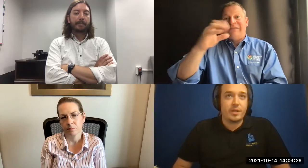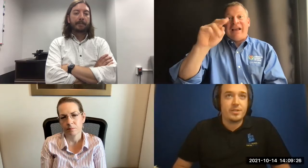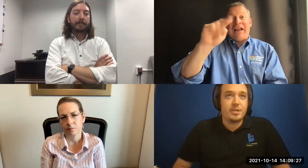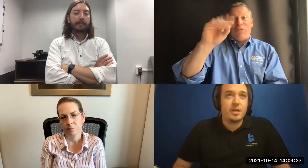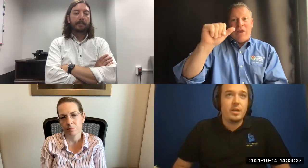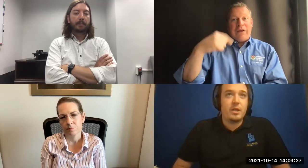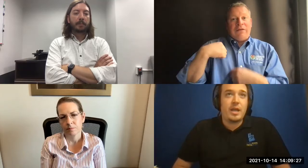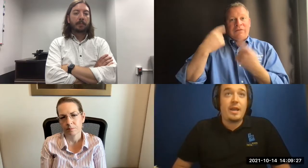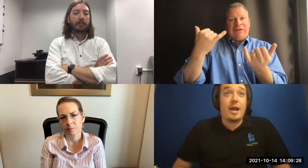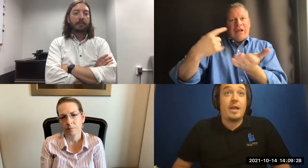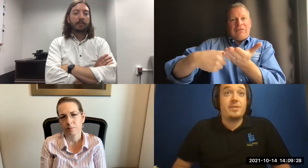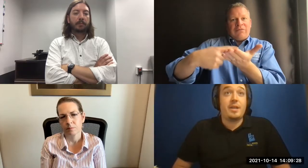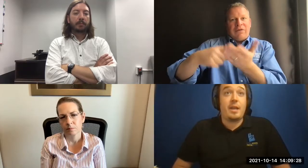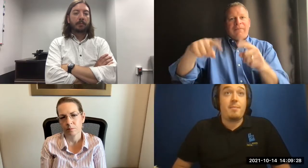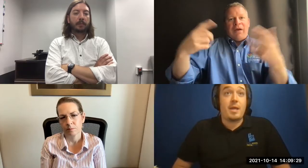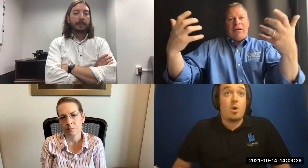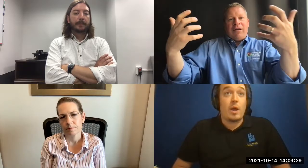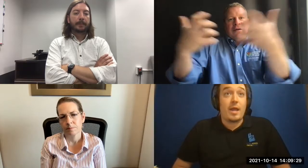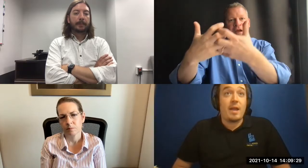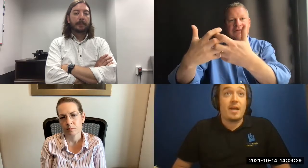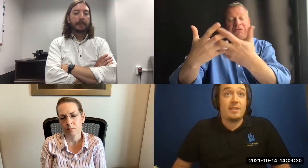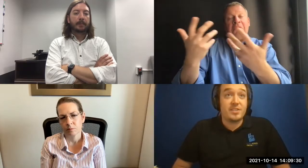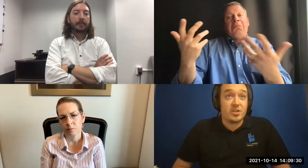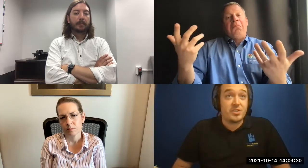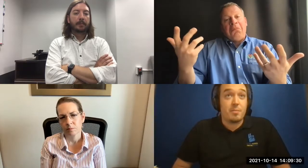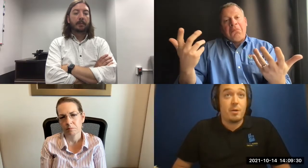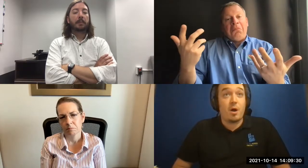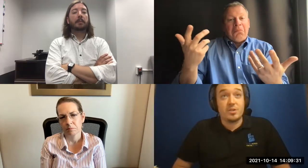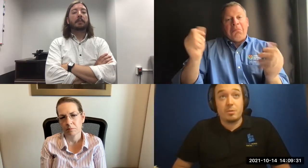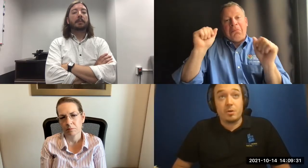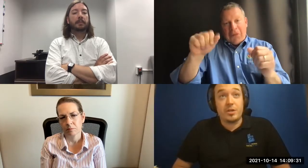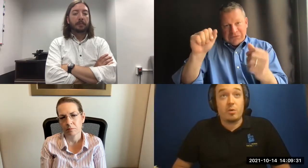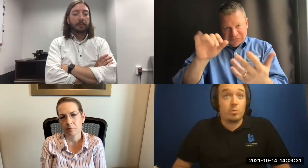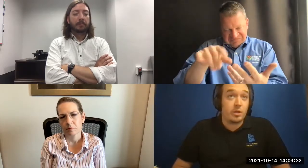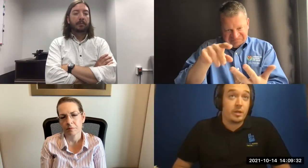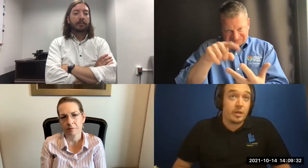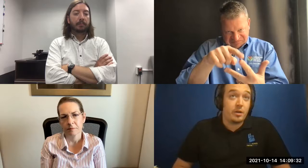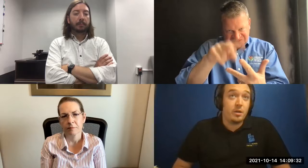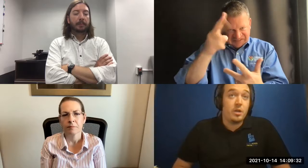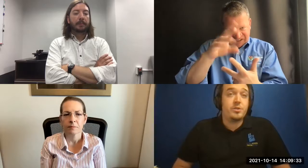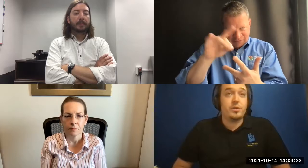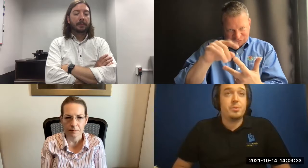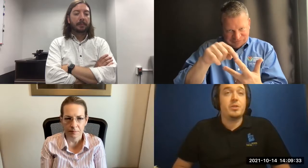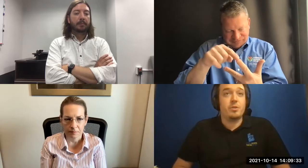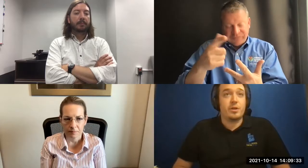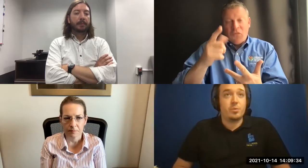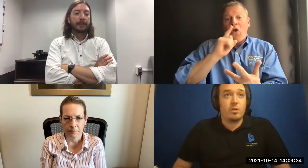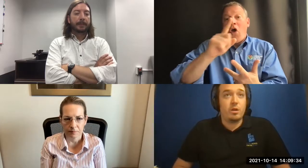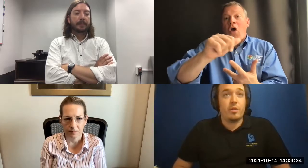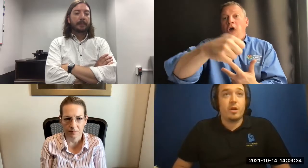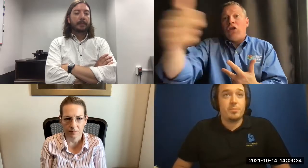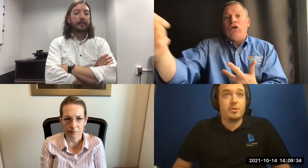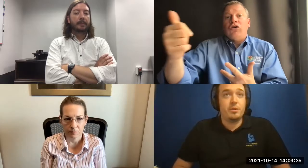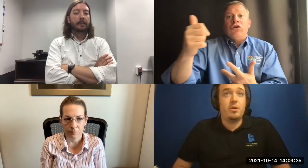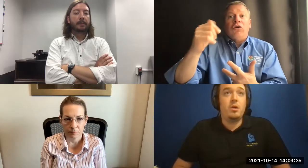in one place. NAIS and NBOA have had discussions about possibly merging or working together. So there's potential there as